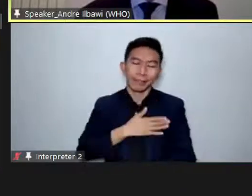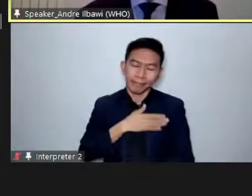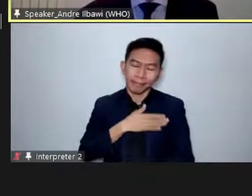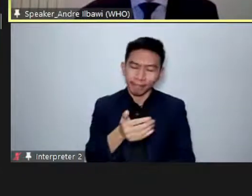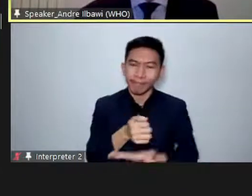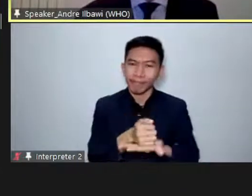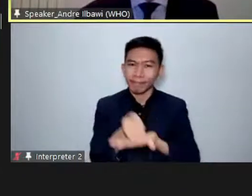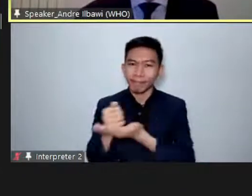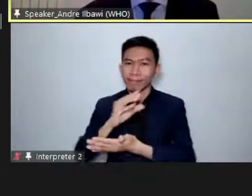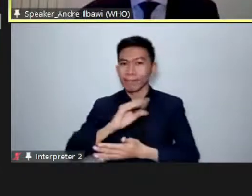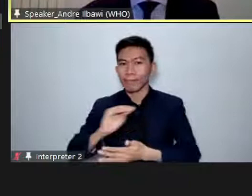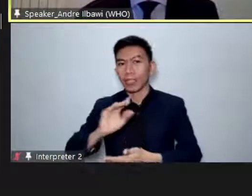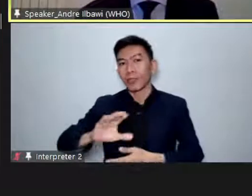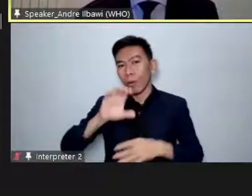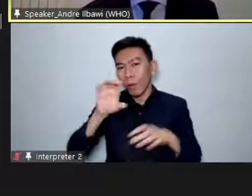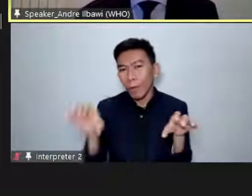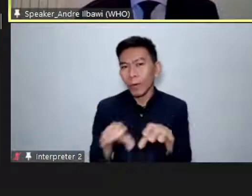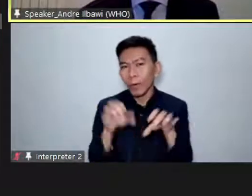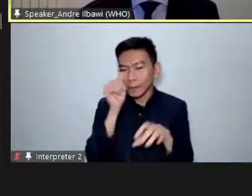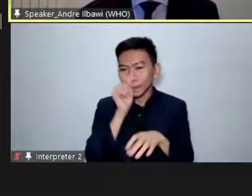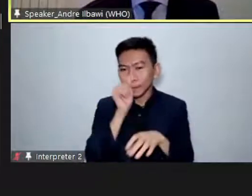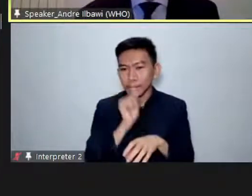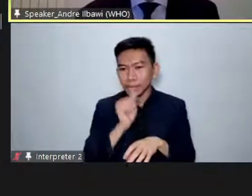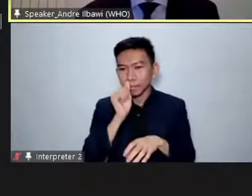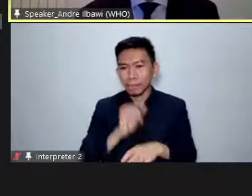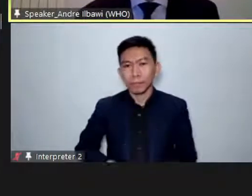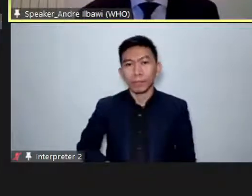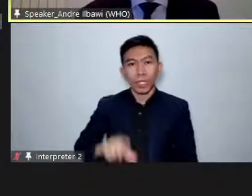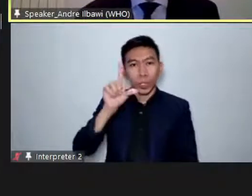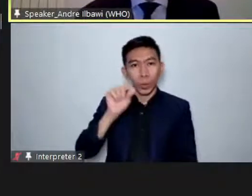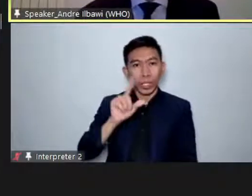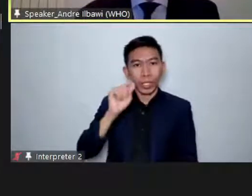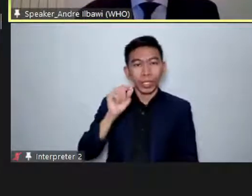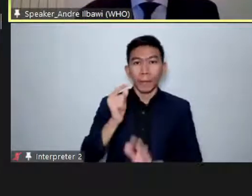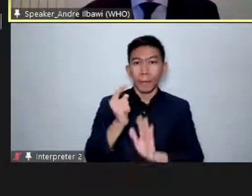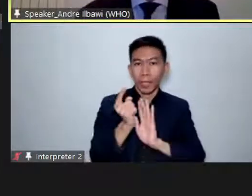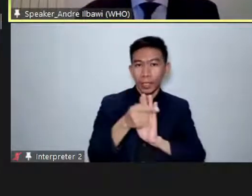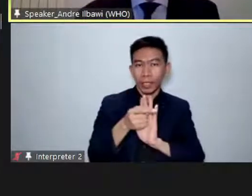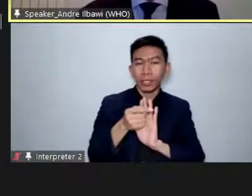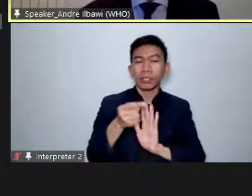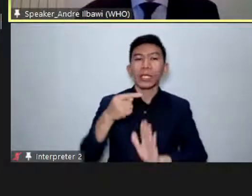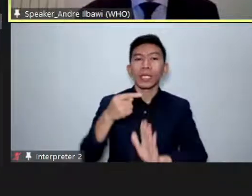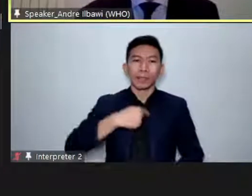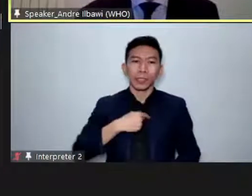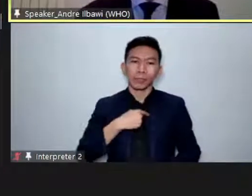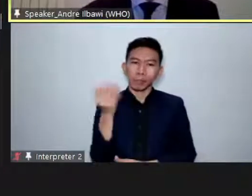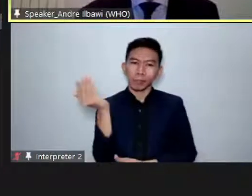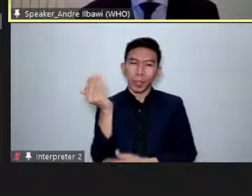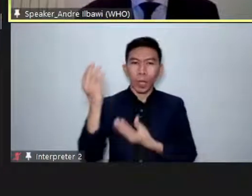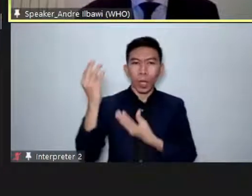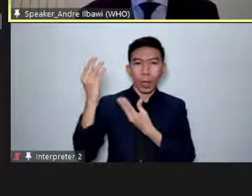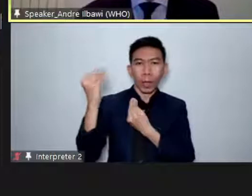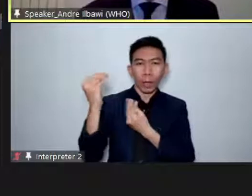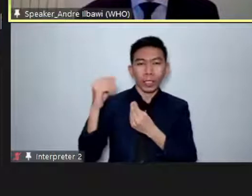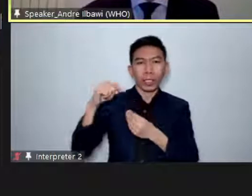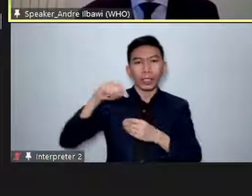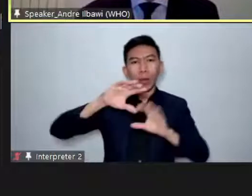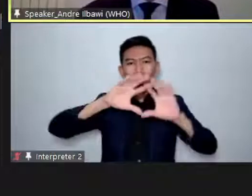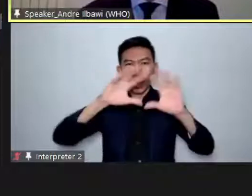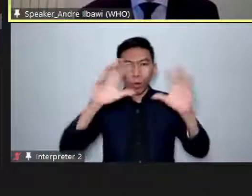made. For the next 20 minutes, we would like to reflect on what is the status of the global cancer